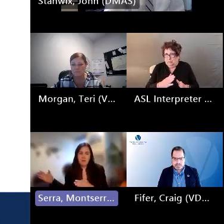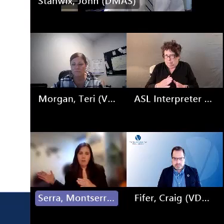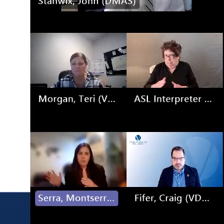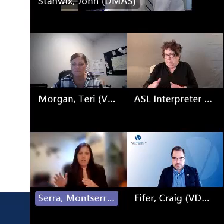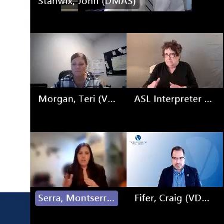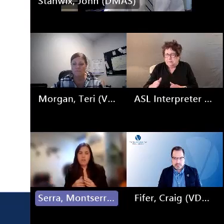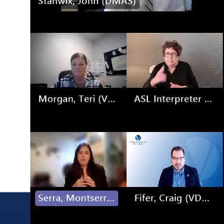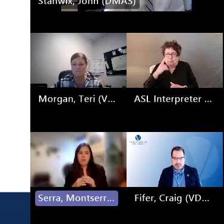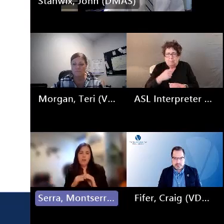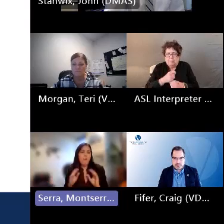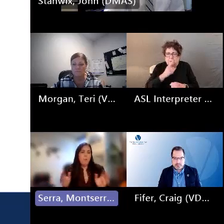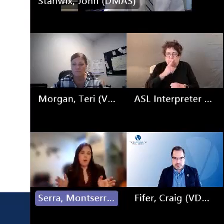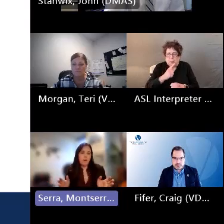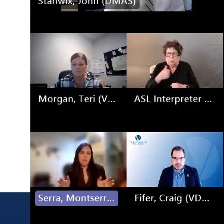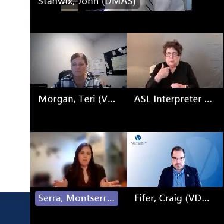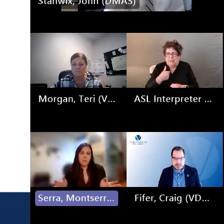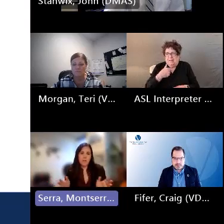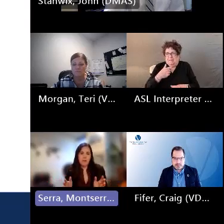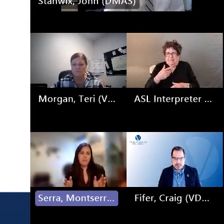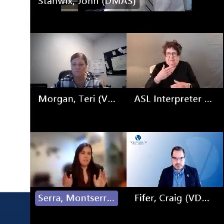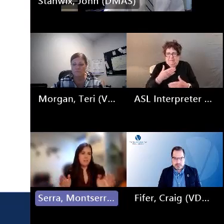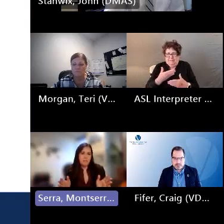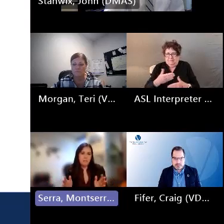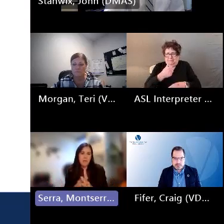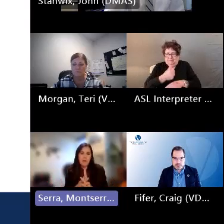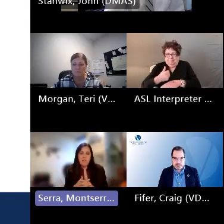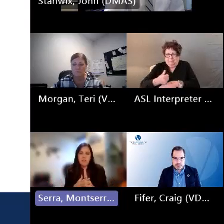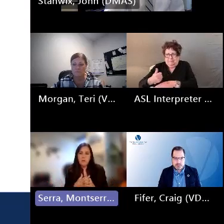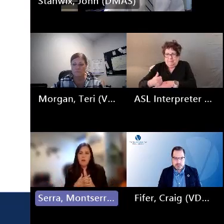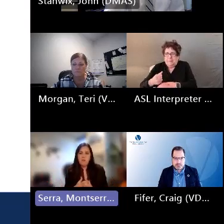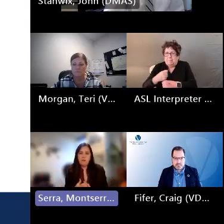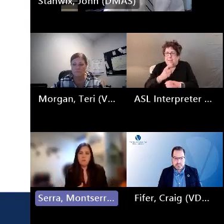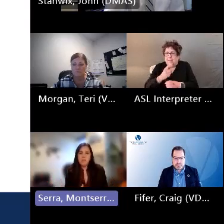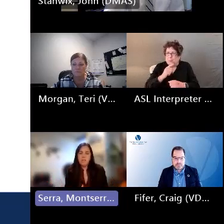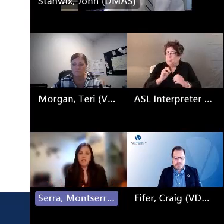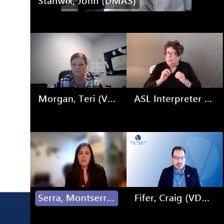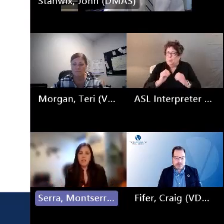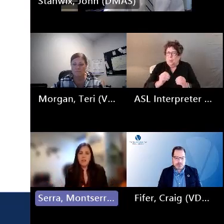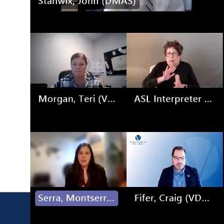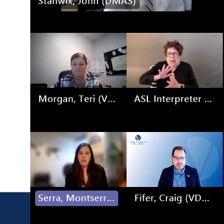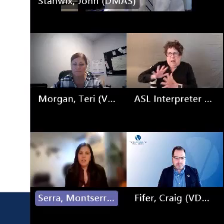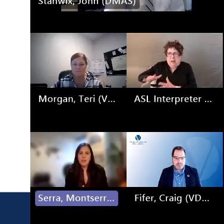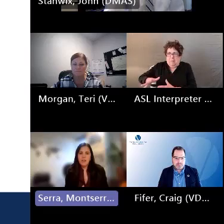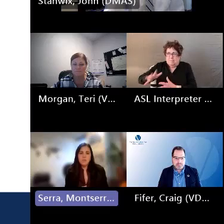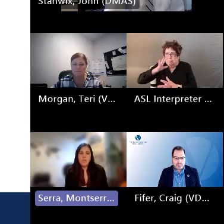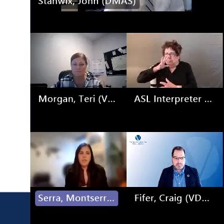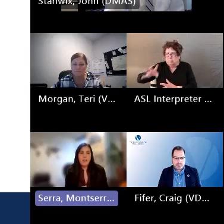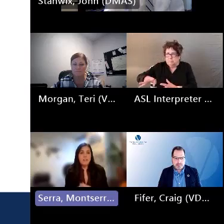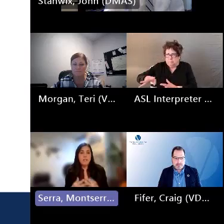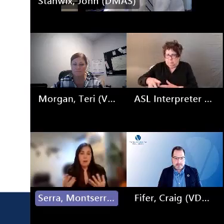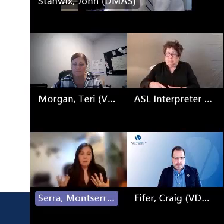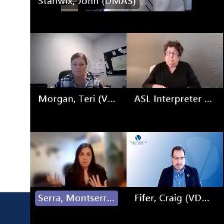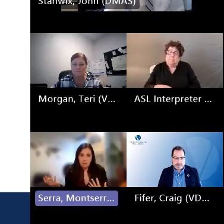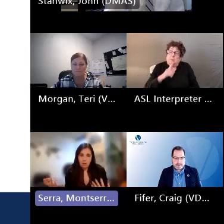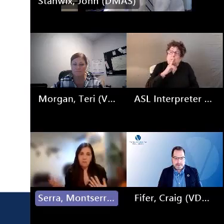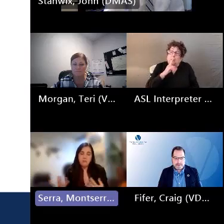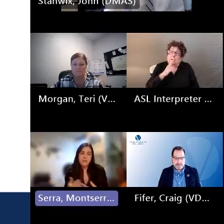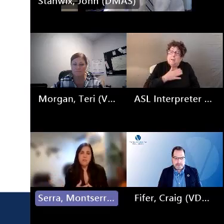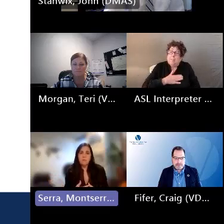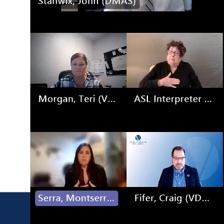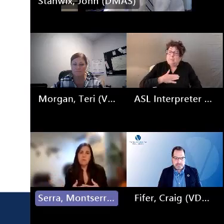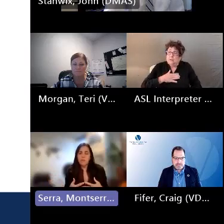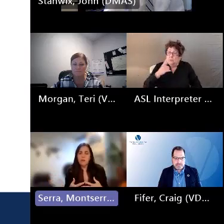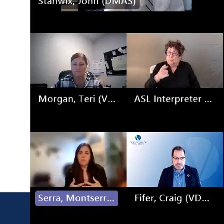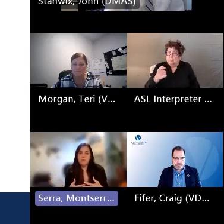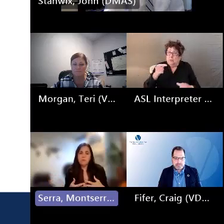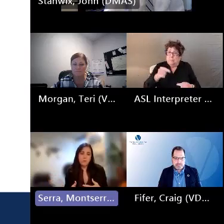with technology so that no one, as you said, is left behind. So I really appreciate you being here today and inspiring all of